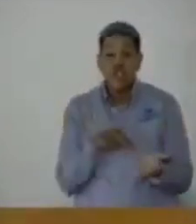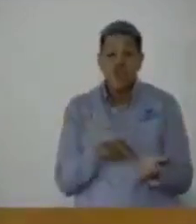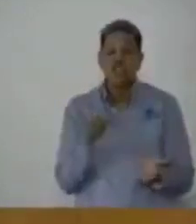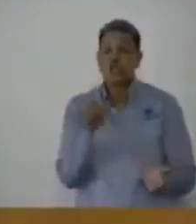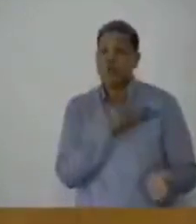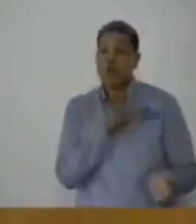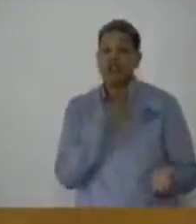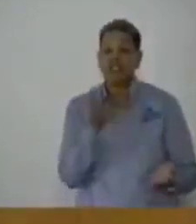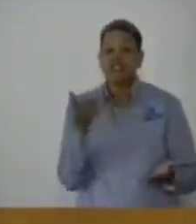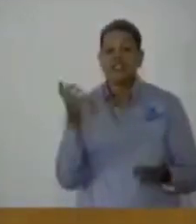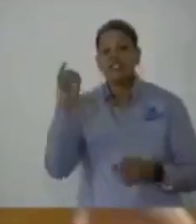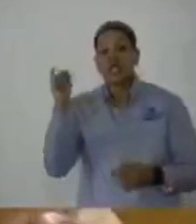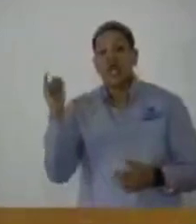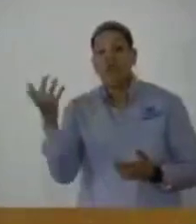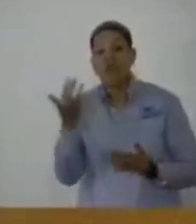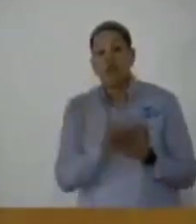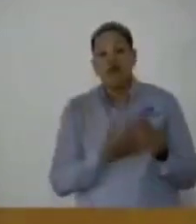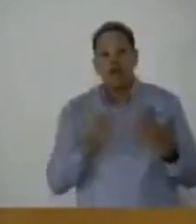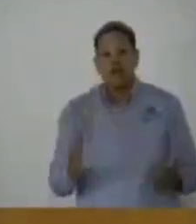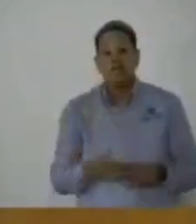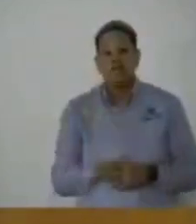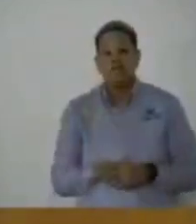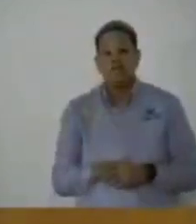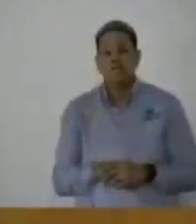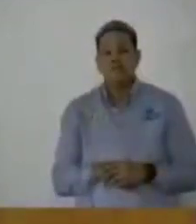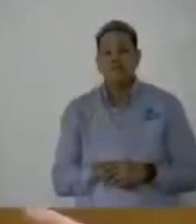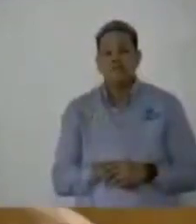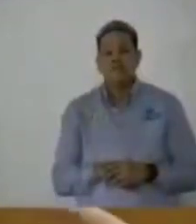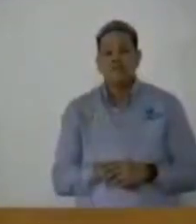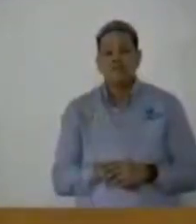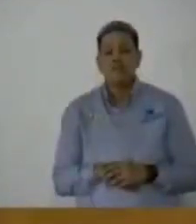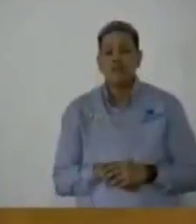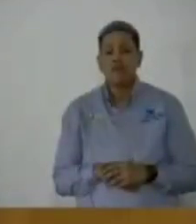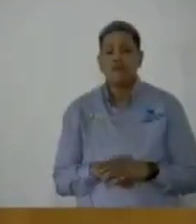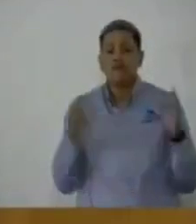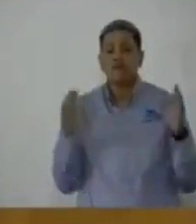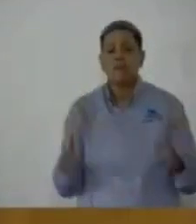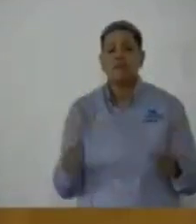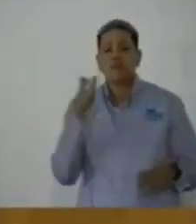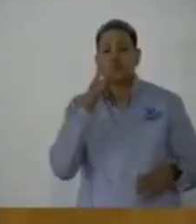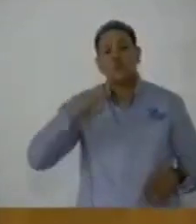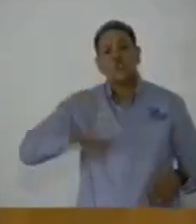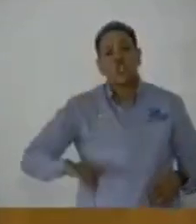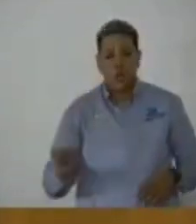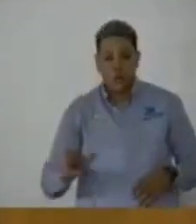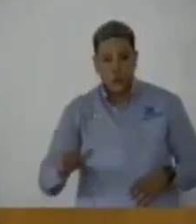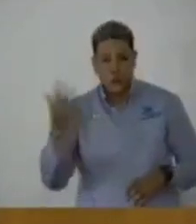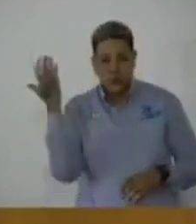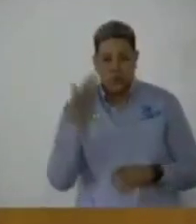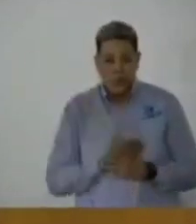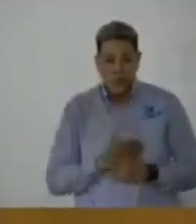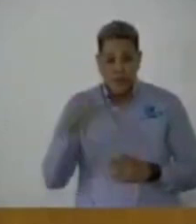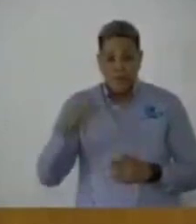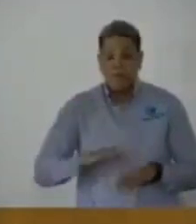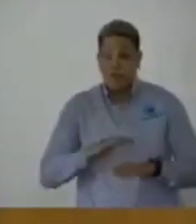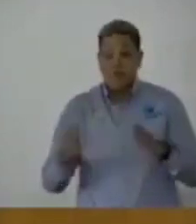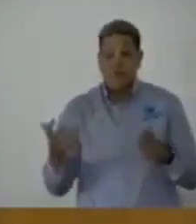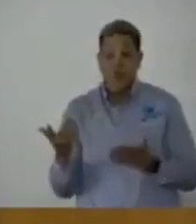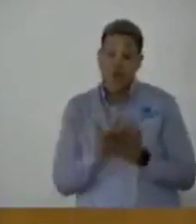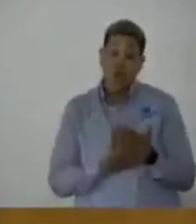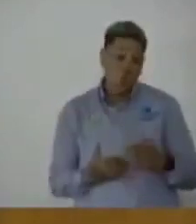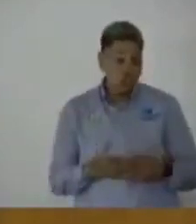the teacher, the police, right, the garbage collector, right. But the person also at the micro is a child, yes, and the child don't earn